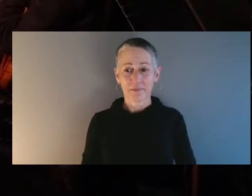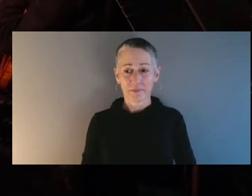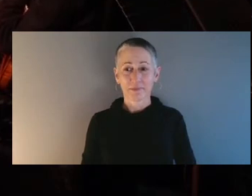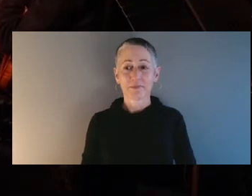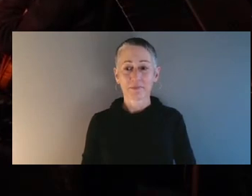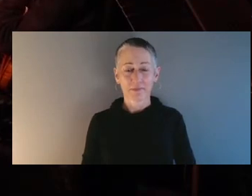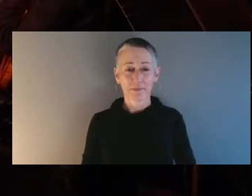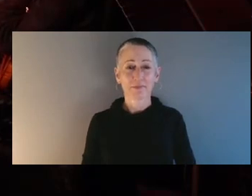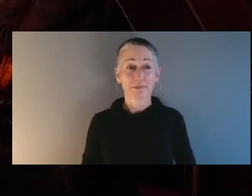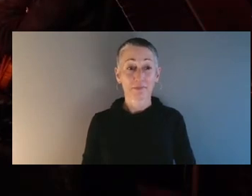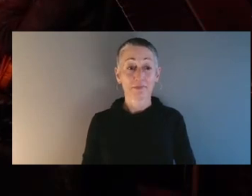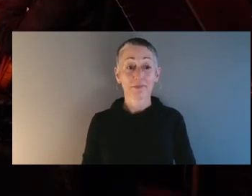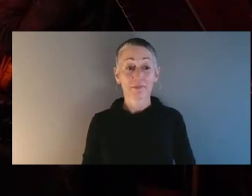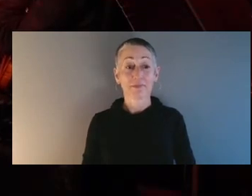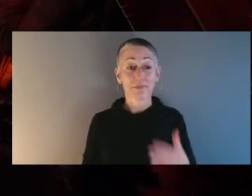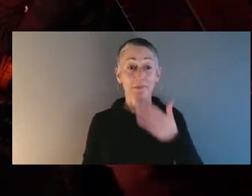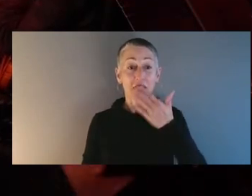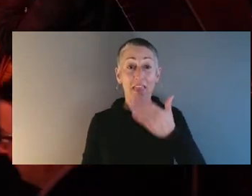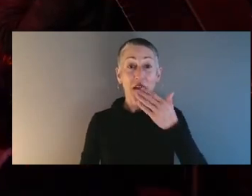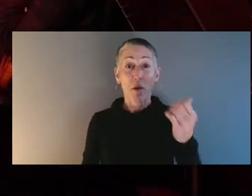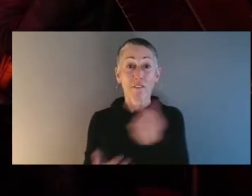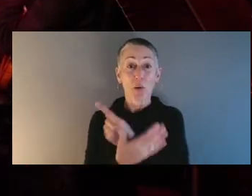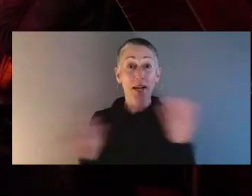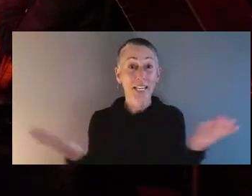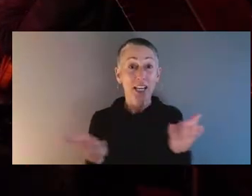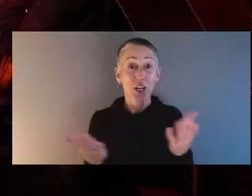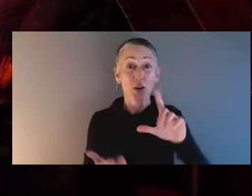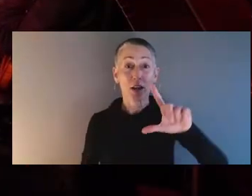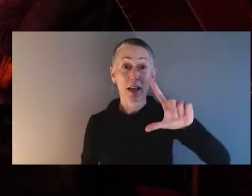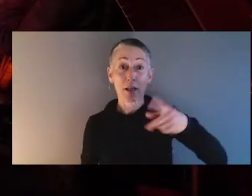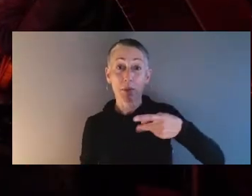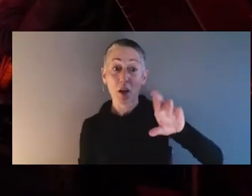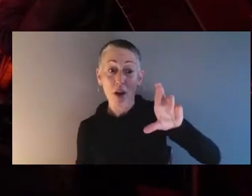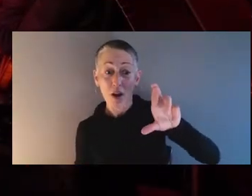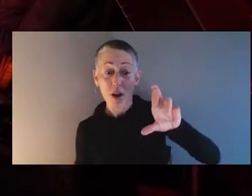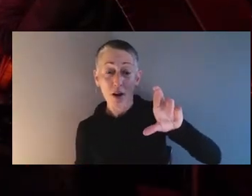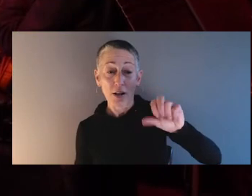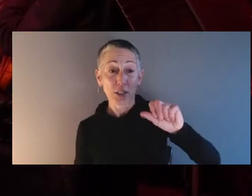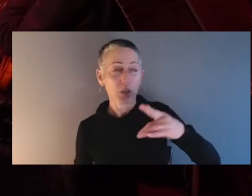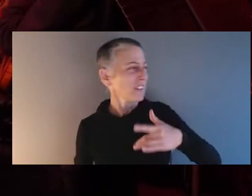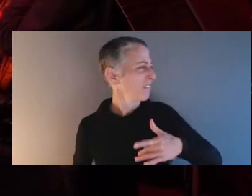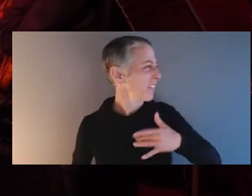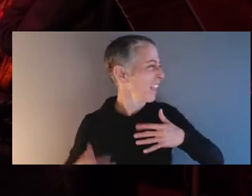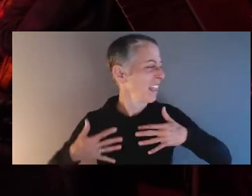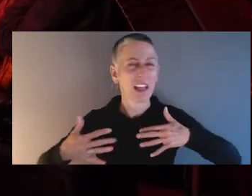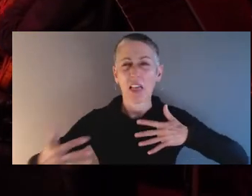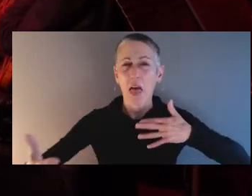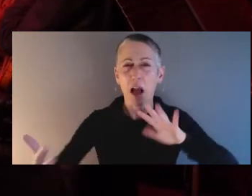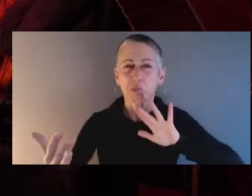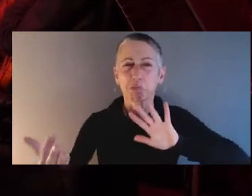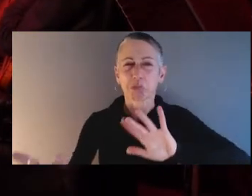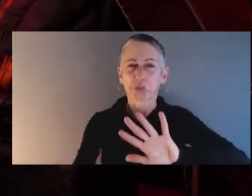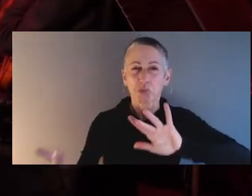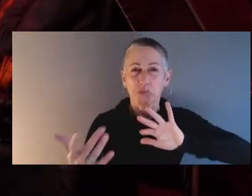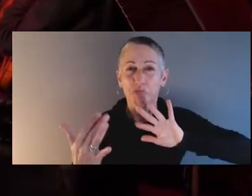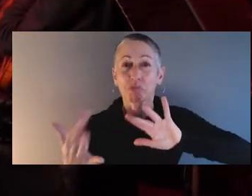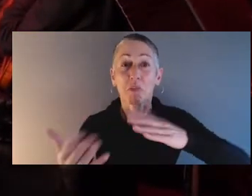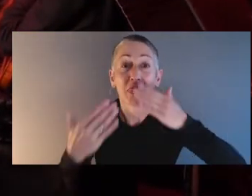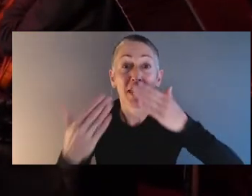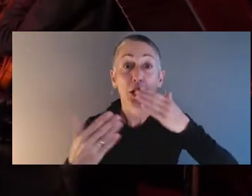much for being here. Thank you, everyone here at LPR. You can feel it here tonight, all of the energy. Thank you for everybody at home. We just